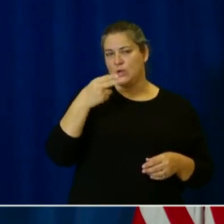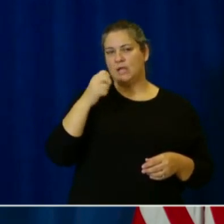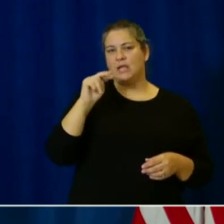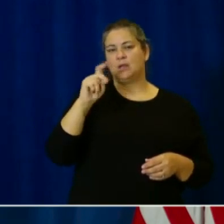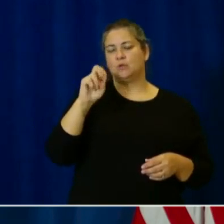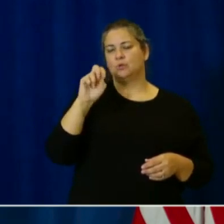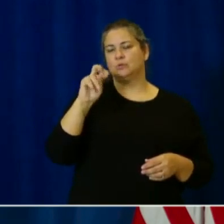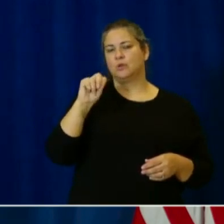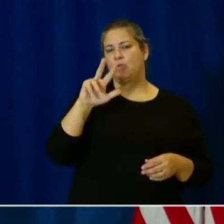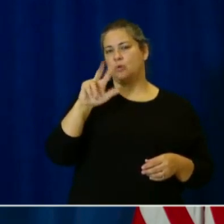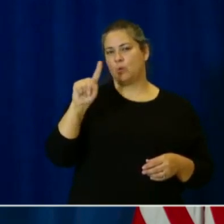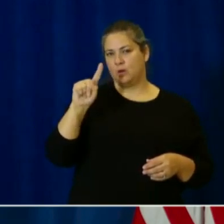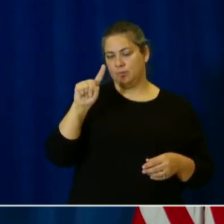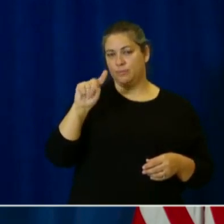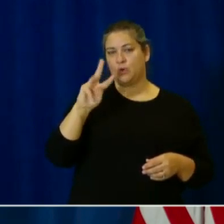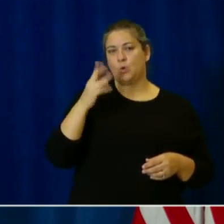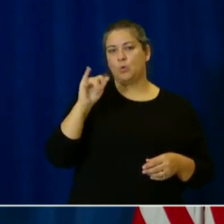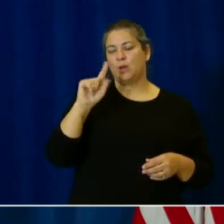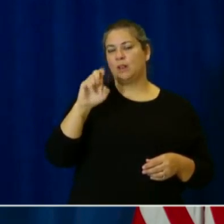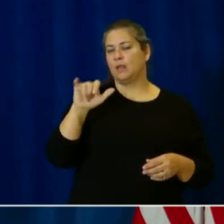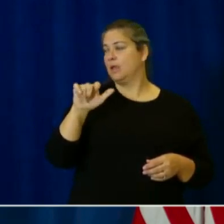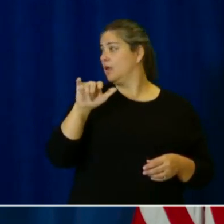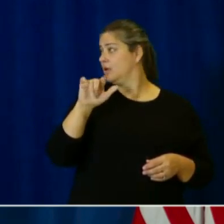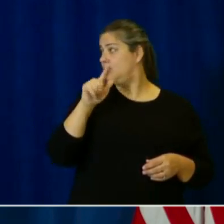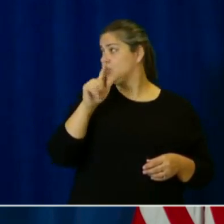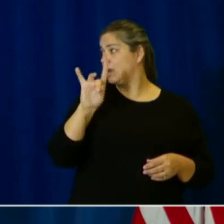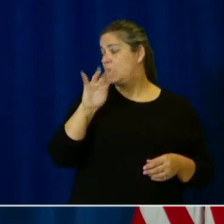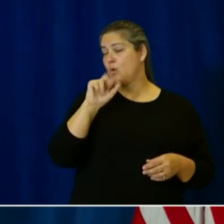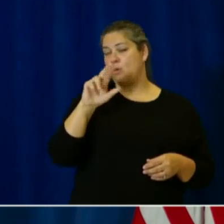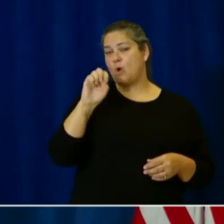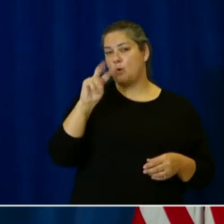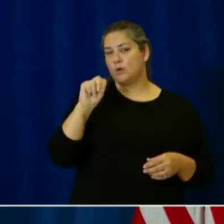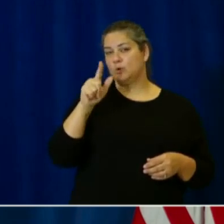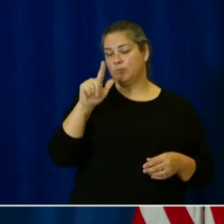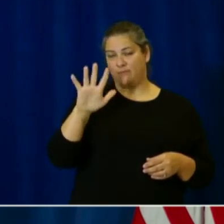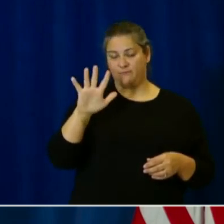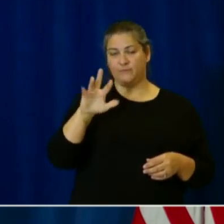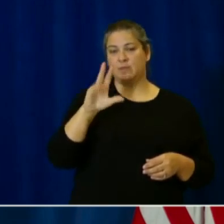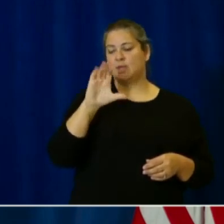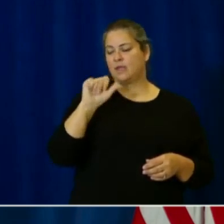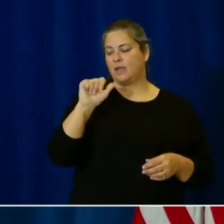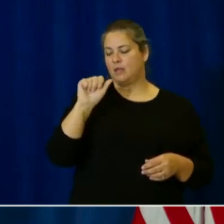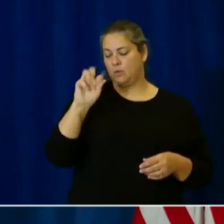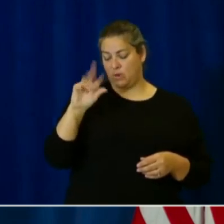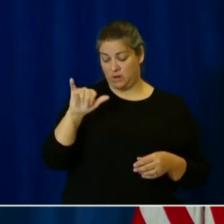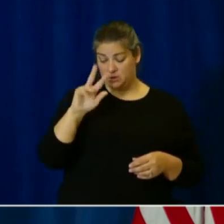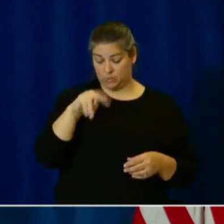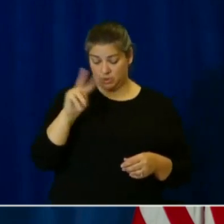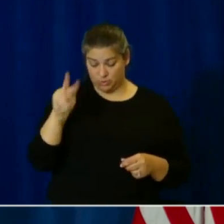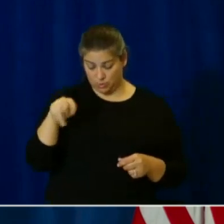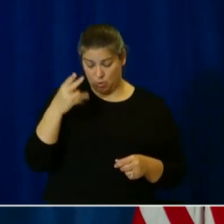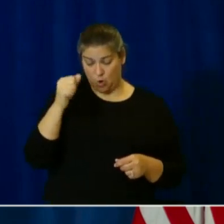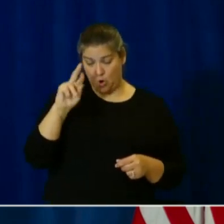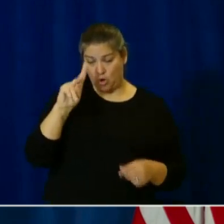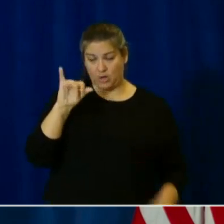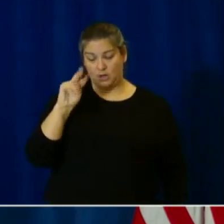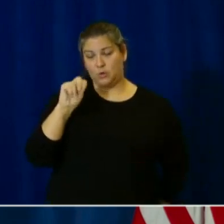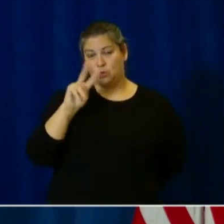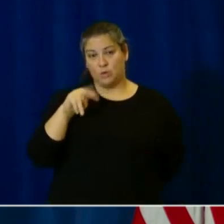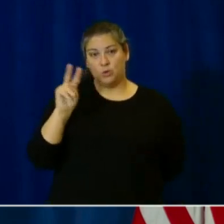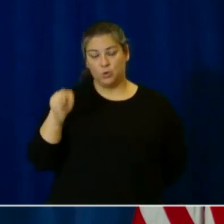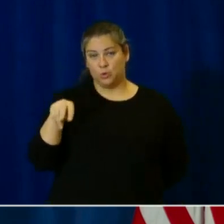Henderson 31, Whitley 28, Warren 25, Callaway 22, Hardin